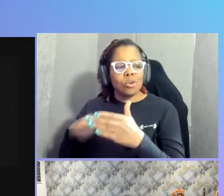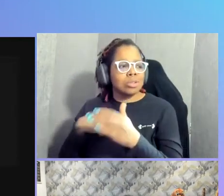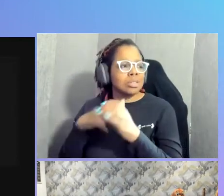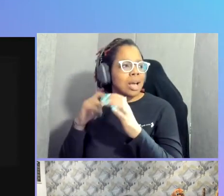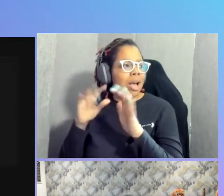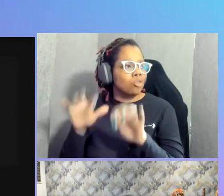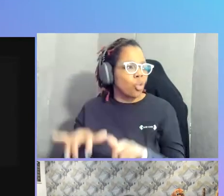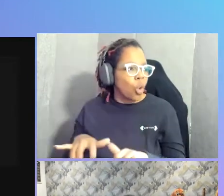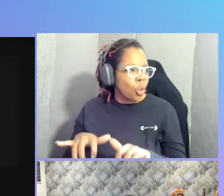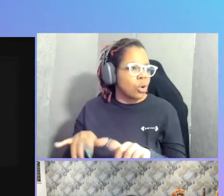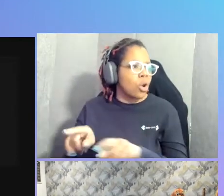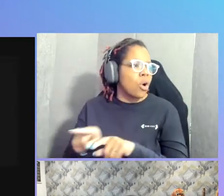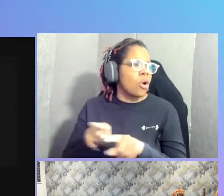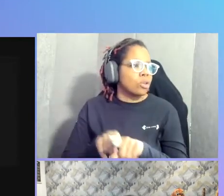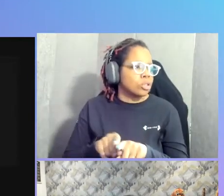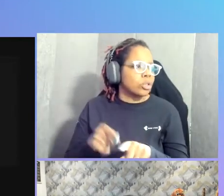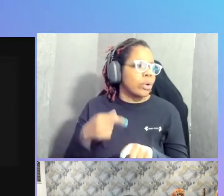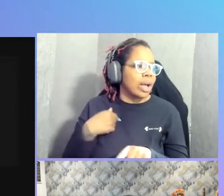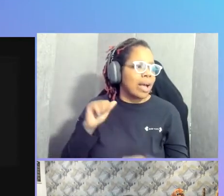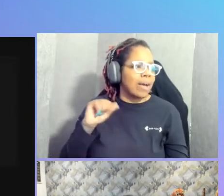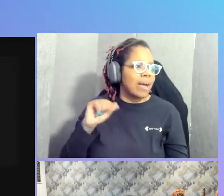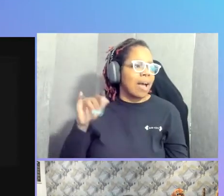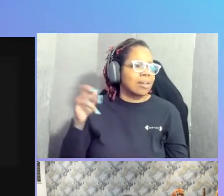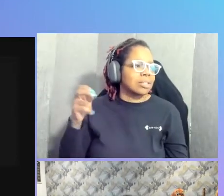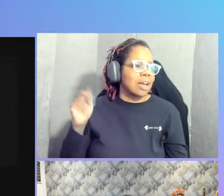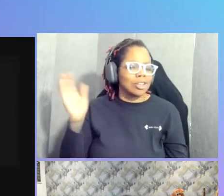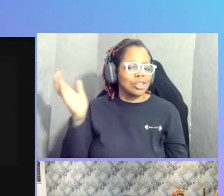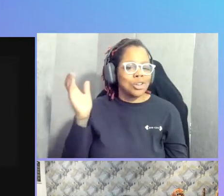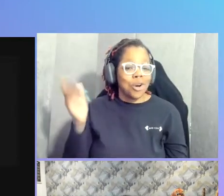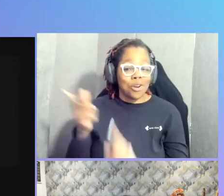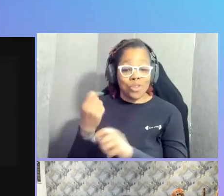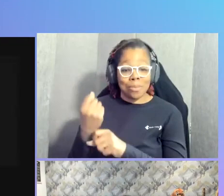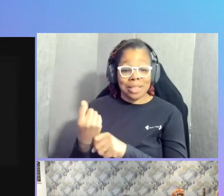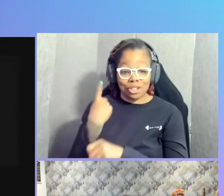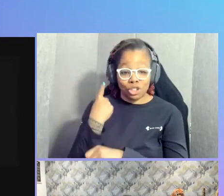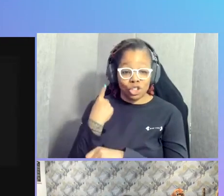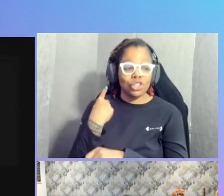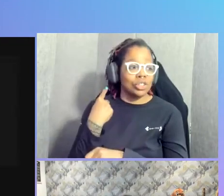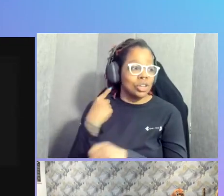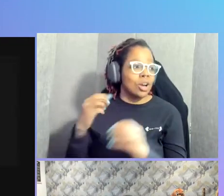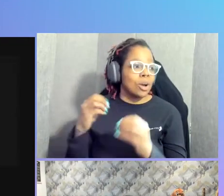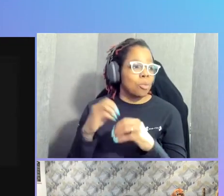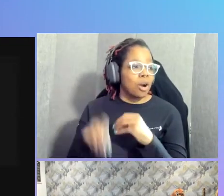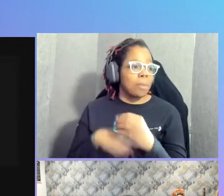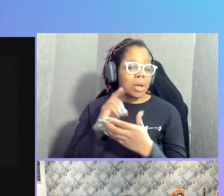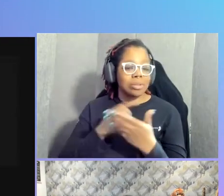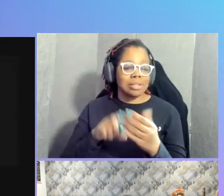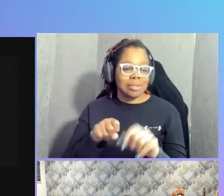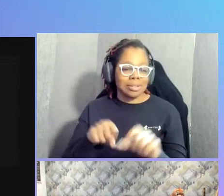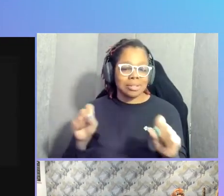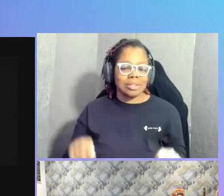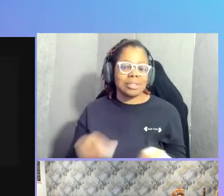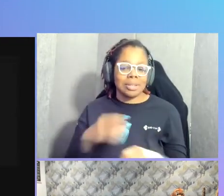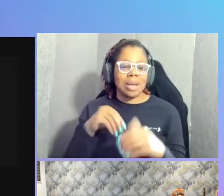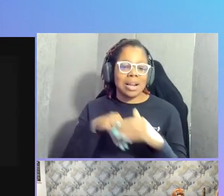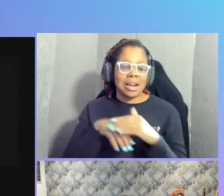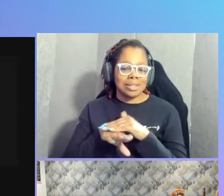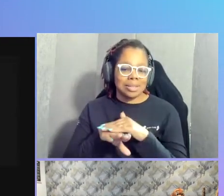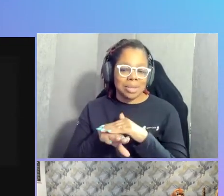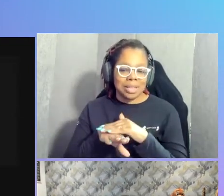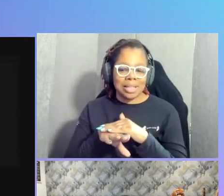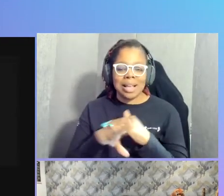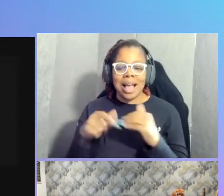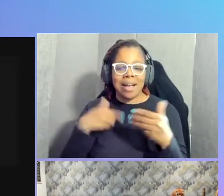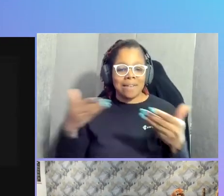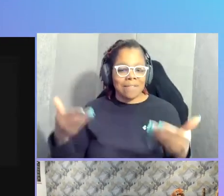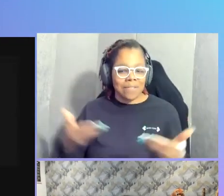I also have an XCon talk from the last year, more about design systems and accessibility. I